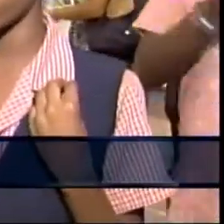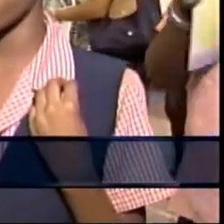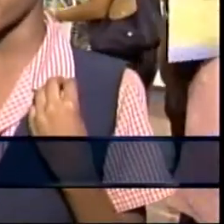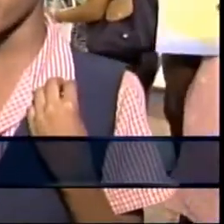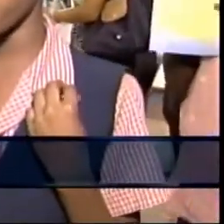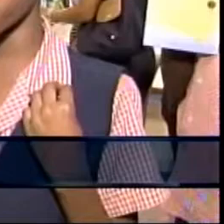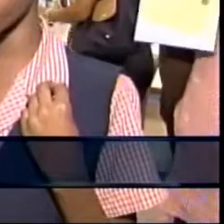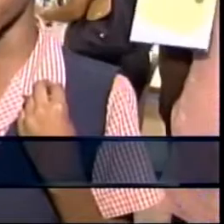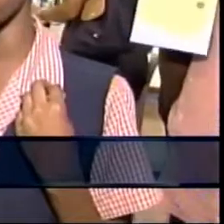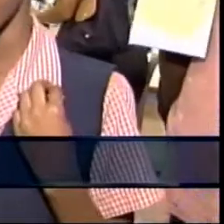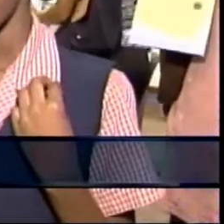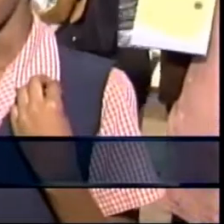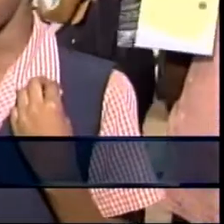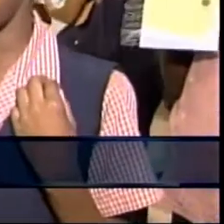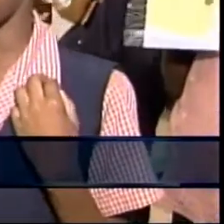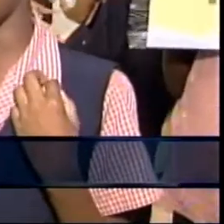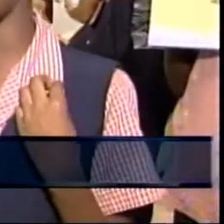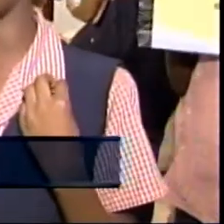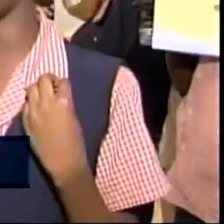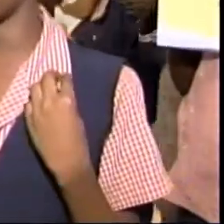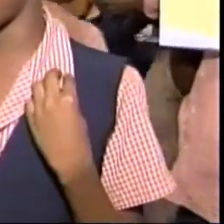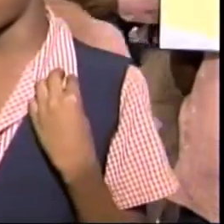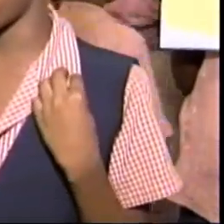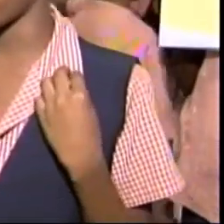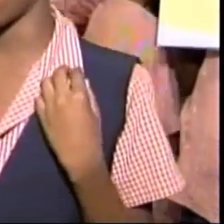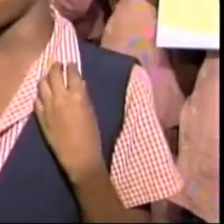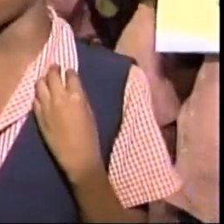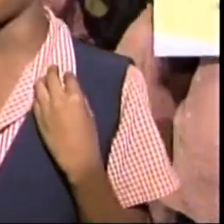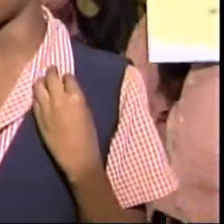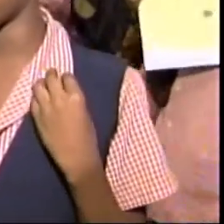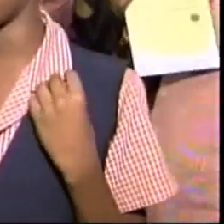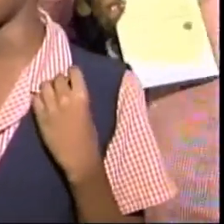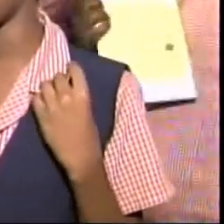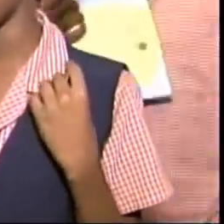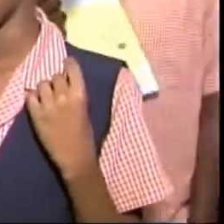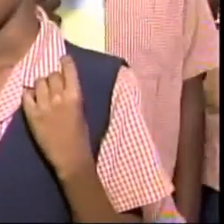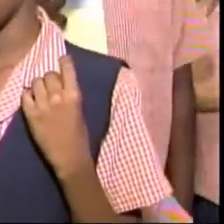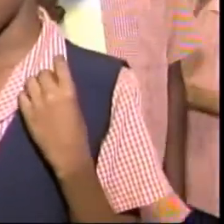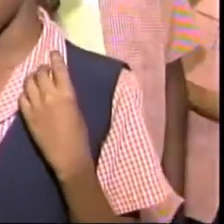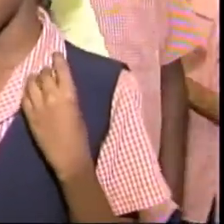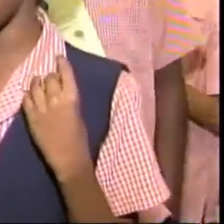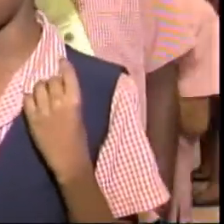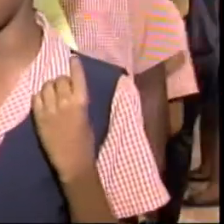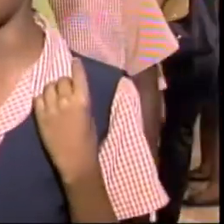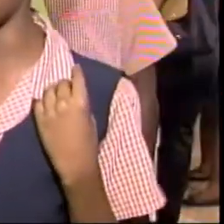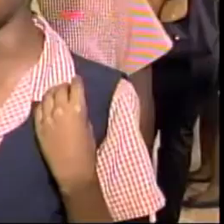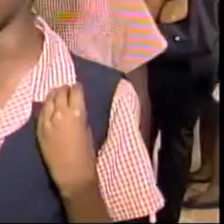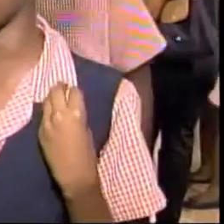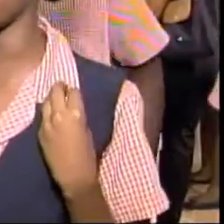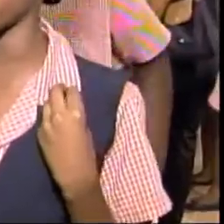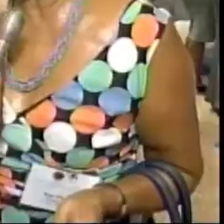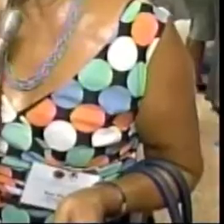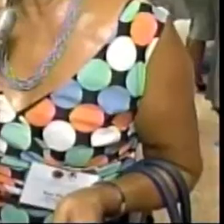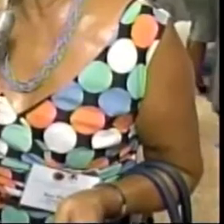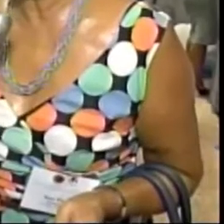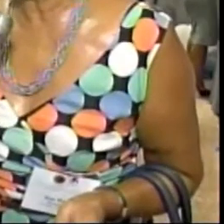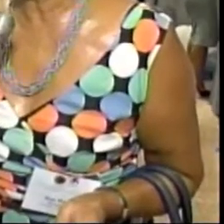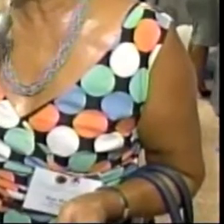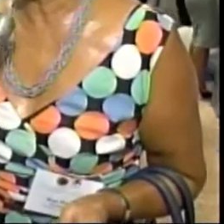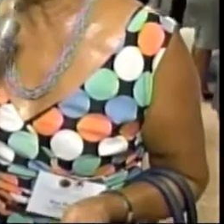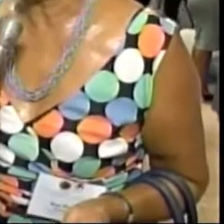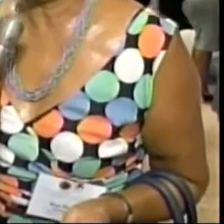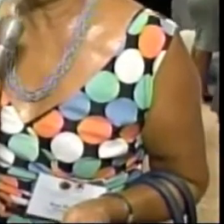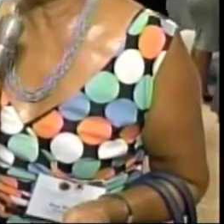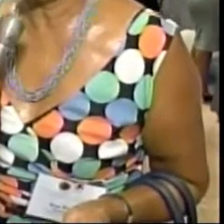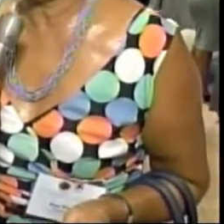different countries, and I learned that in England you have all sorts of money. I just learned about